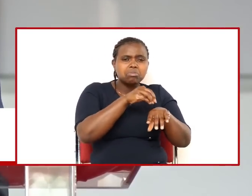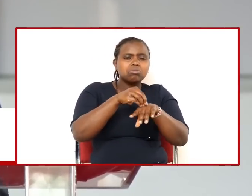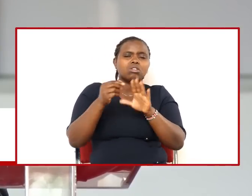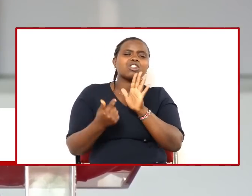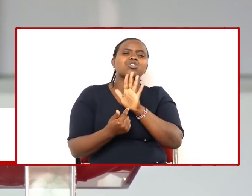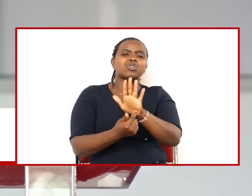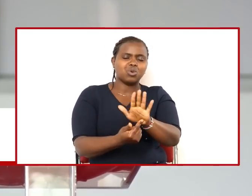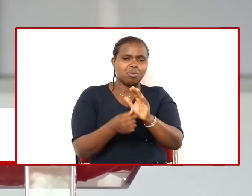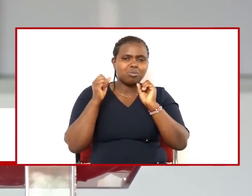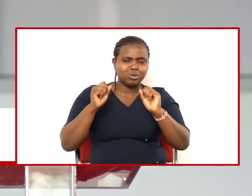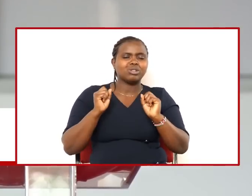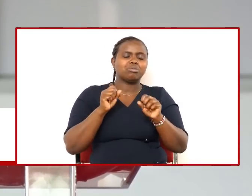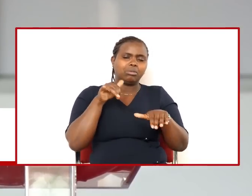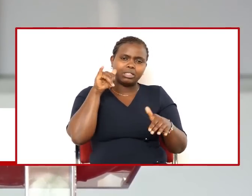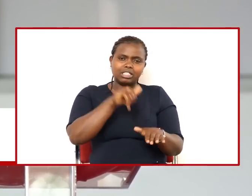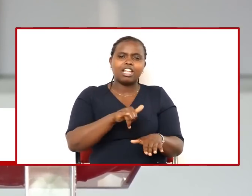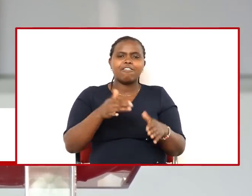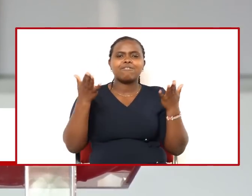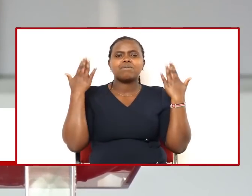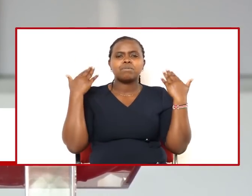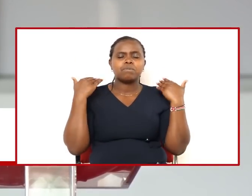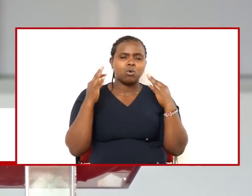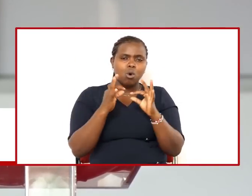leaves behind can live for long,